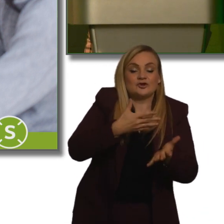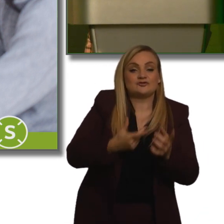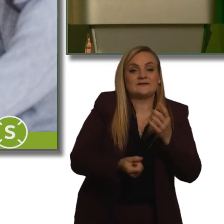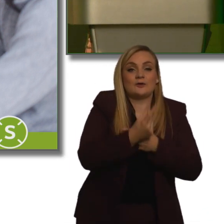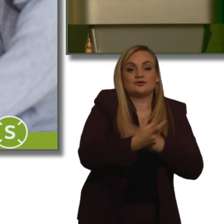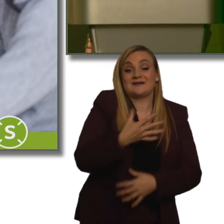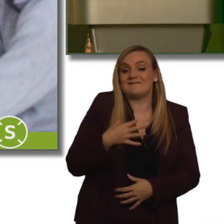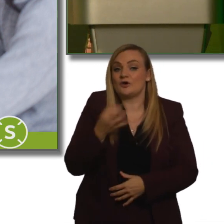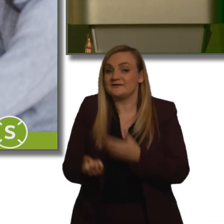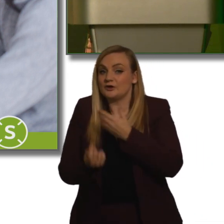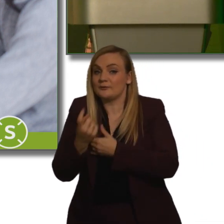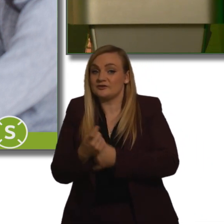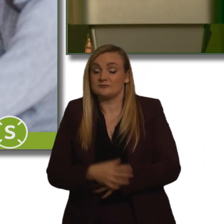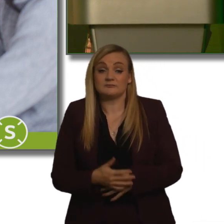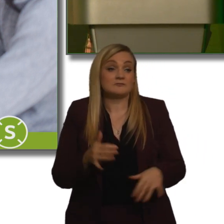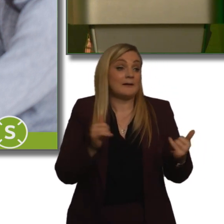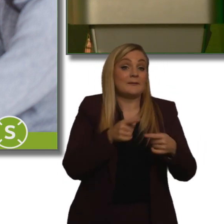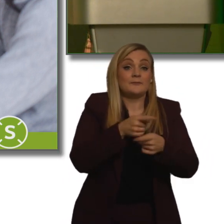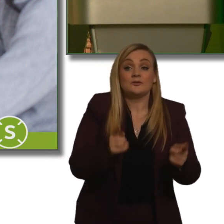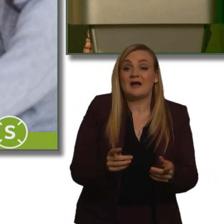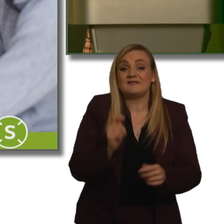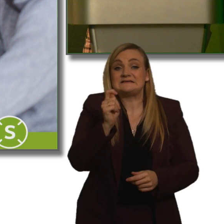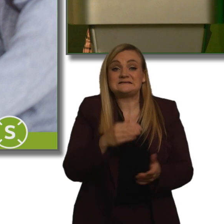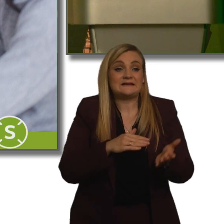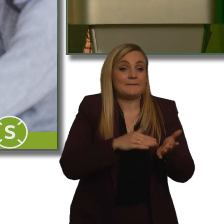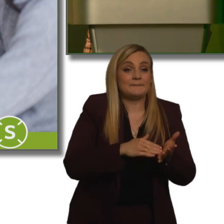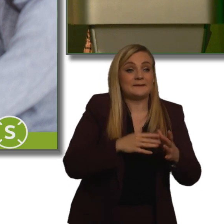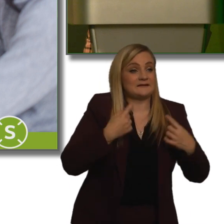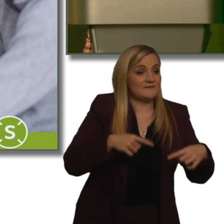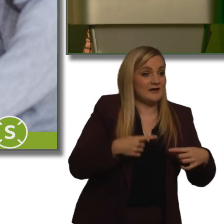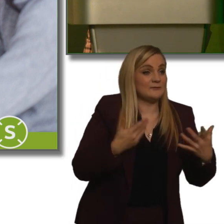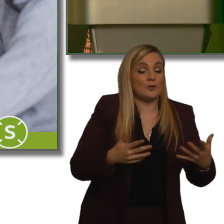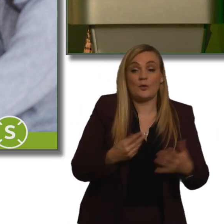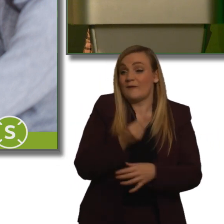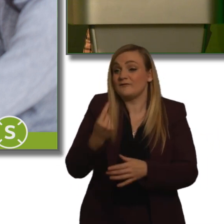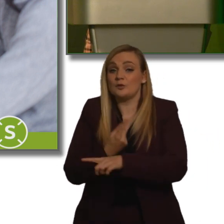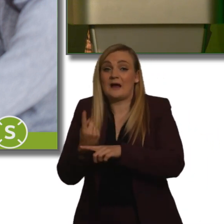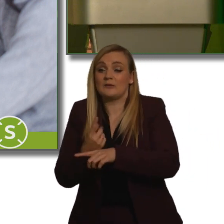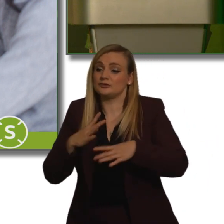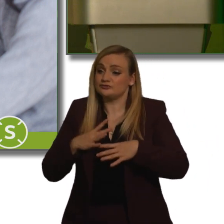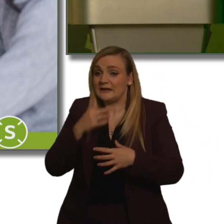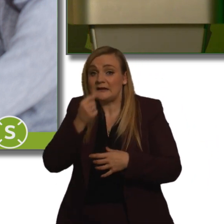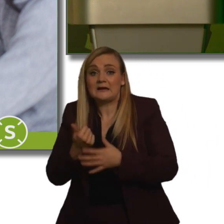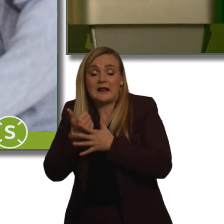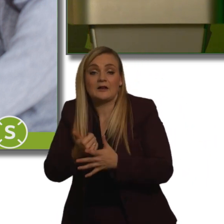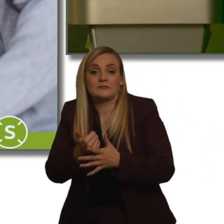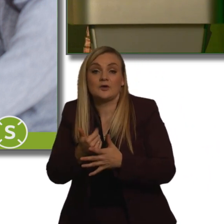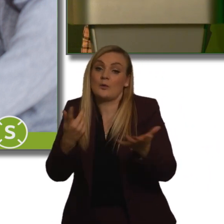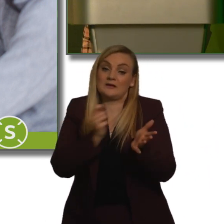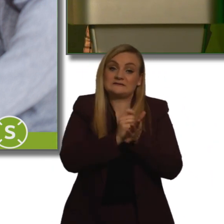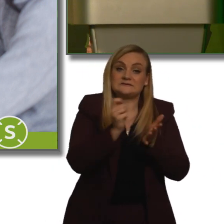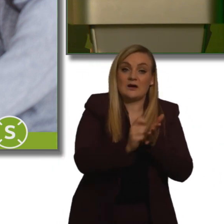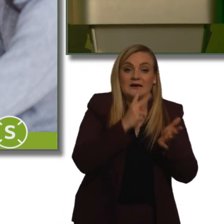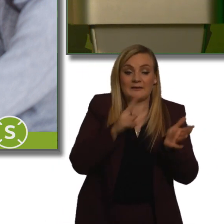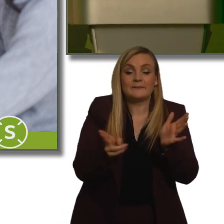opportunities. Whether you have 10 minutes or a few hours, there are lots of rewarding ways to make a difference, from signing a petition to joining